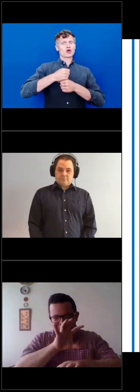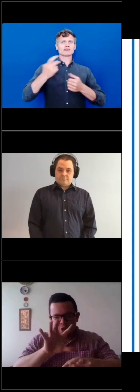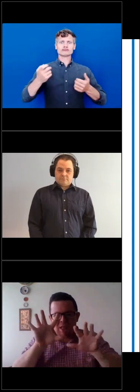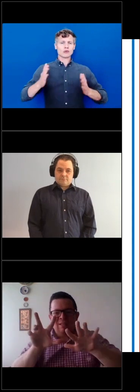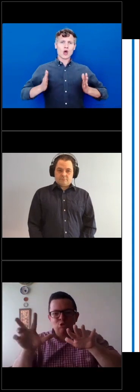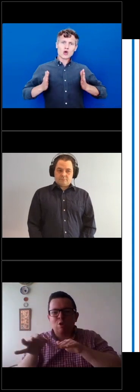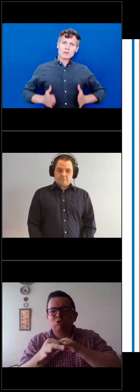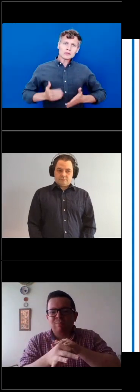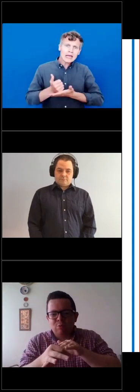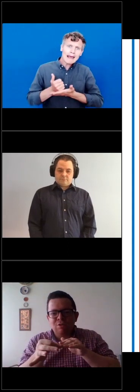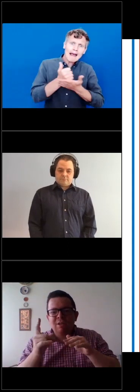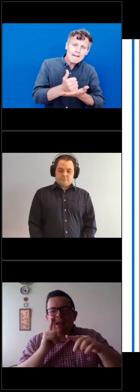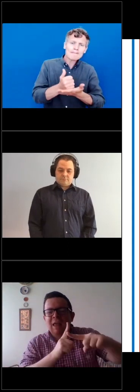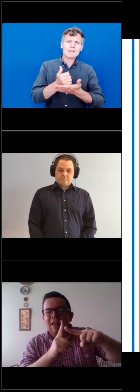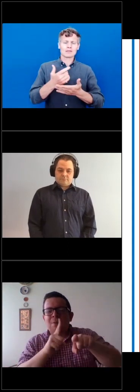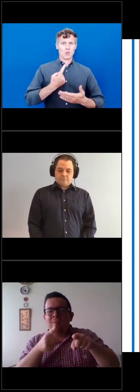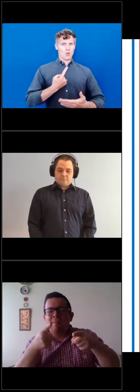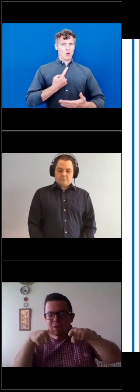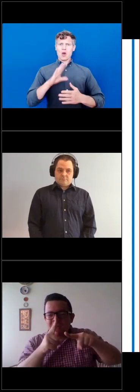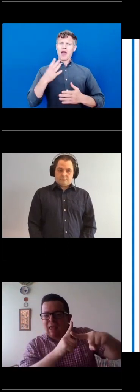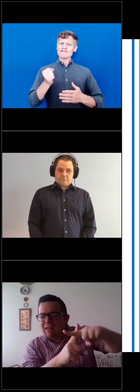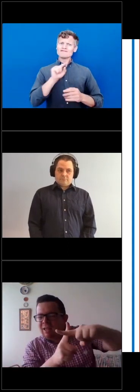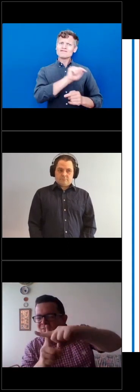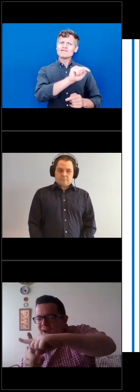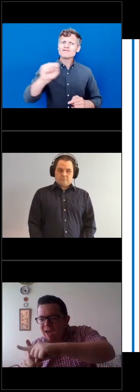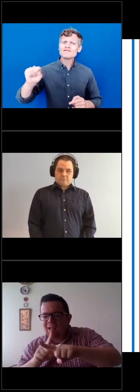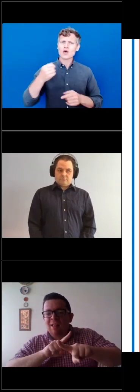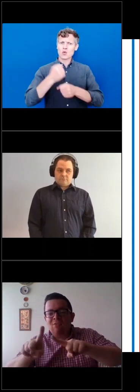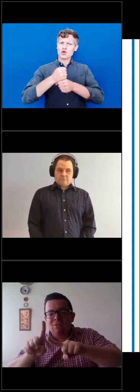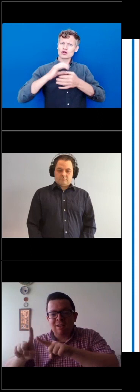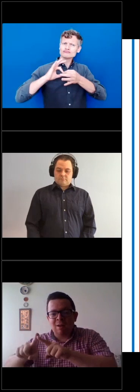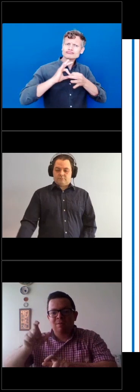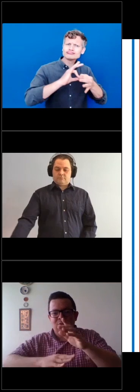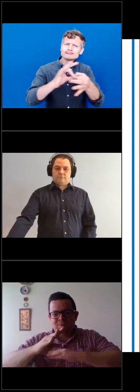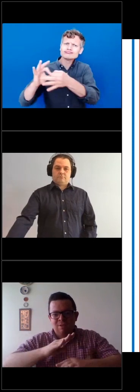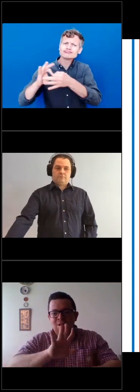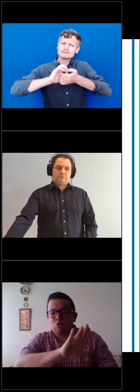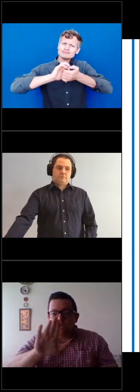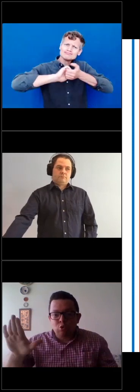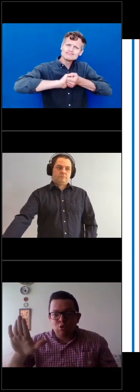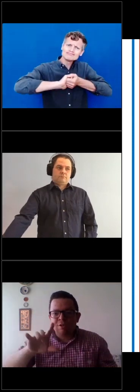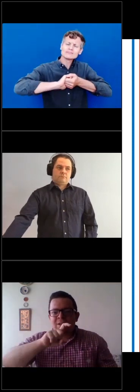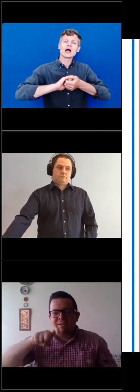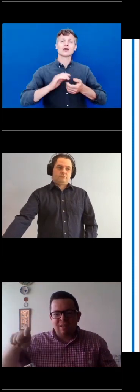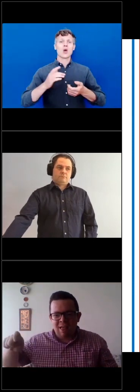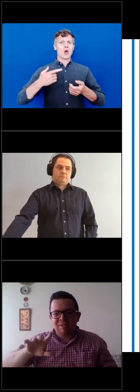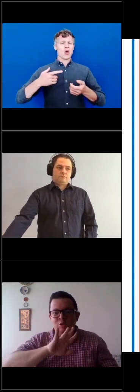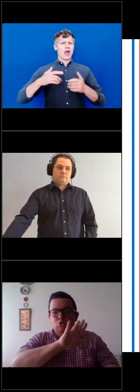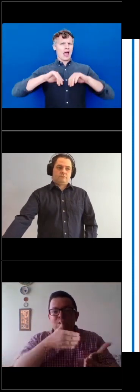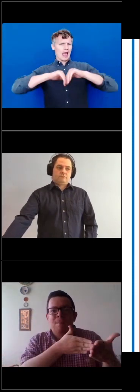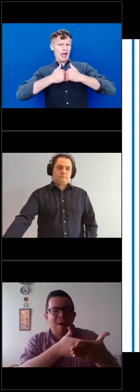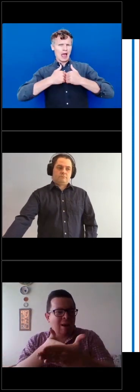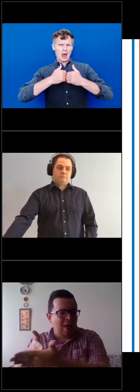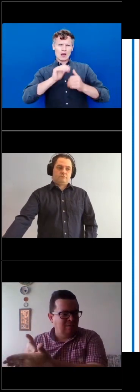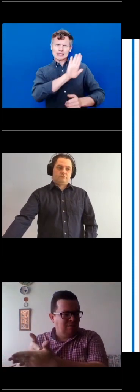and in order to have to get to know the people with disabilities in each state